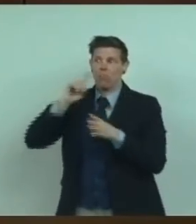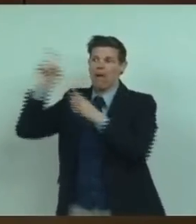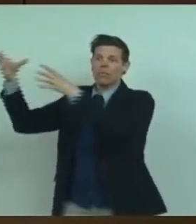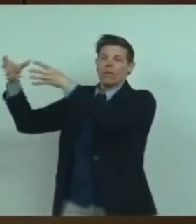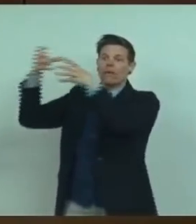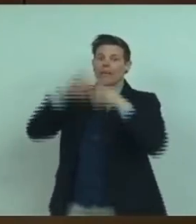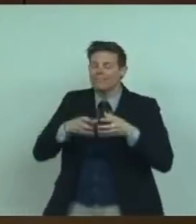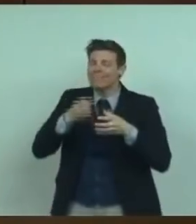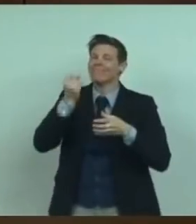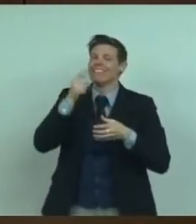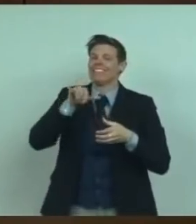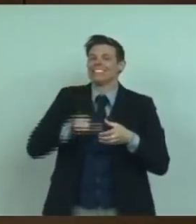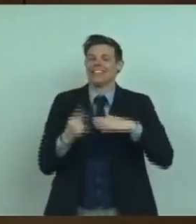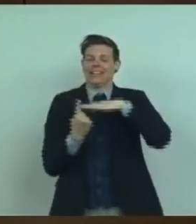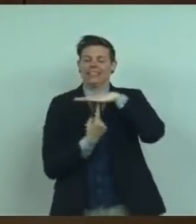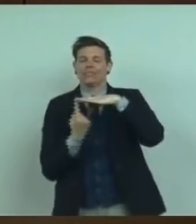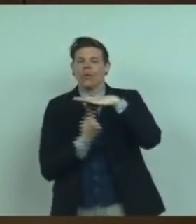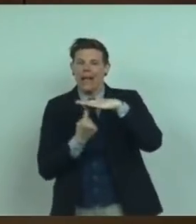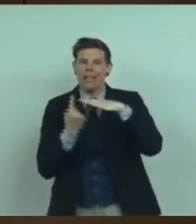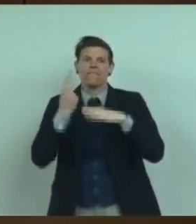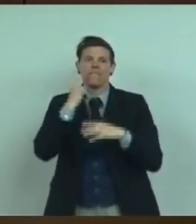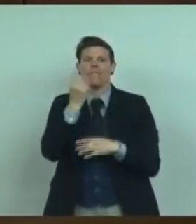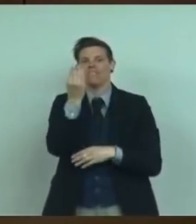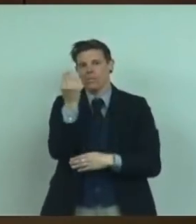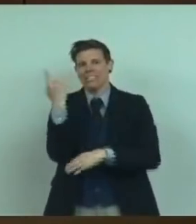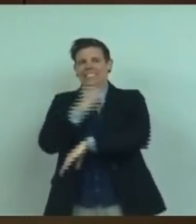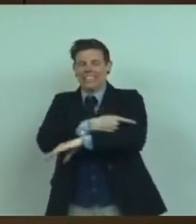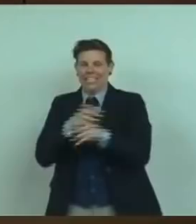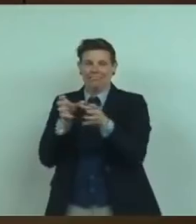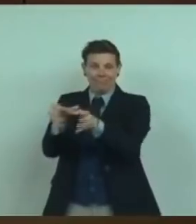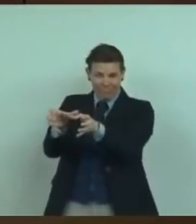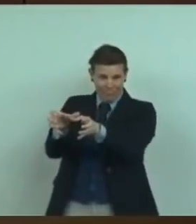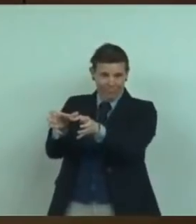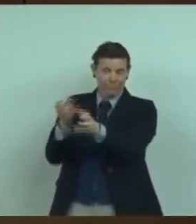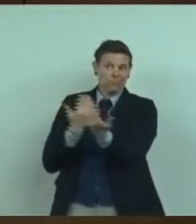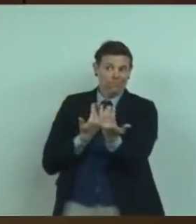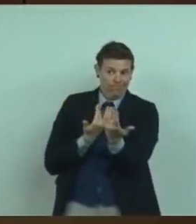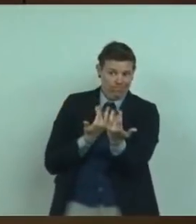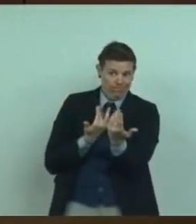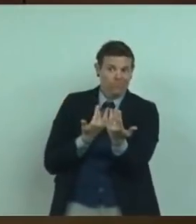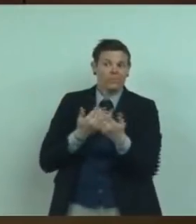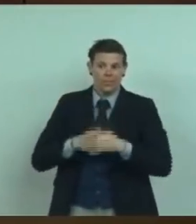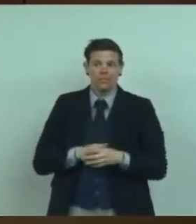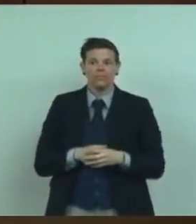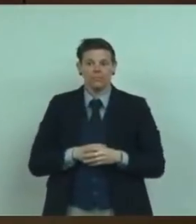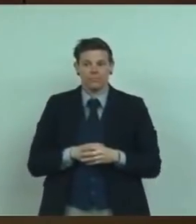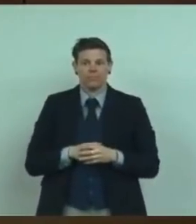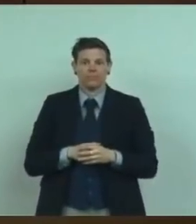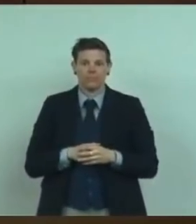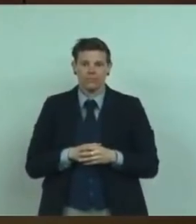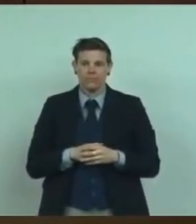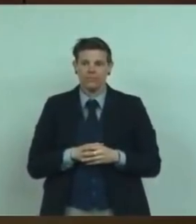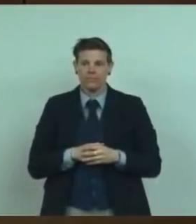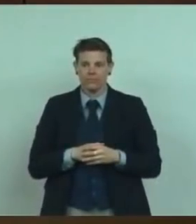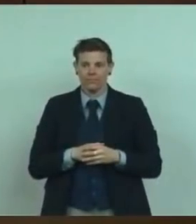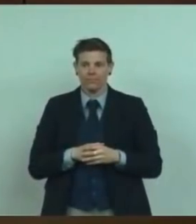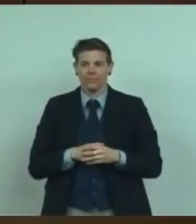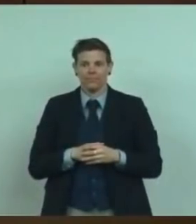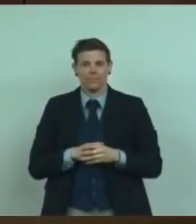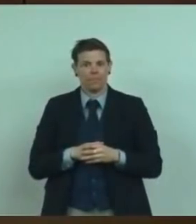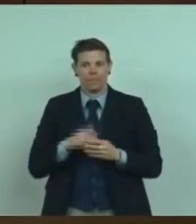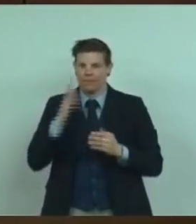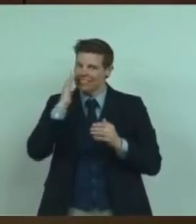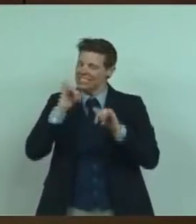them here, we want to do that. Really, it's more of a self-isolation, but we're going to do the same strategy we do for every every New